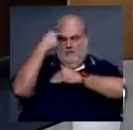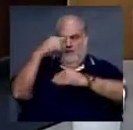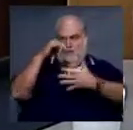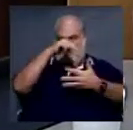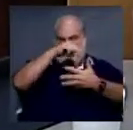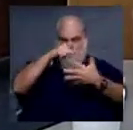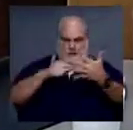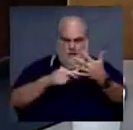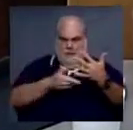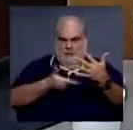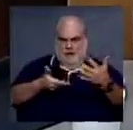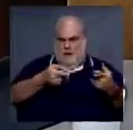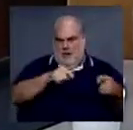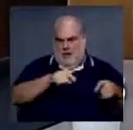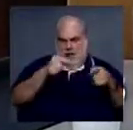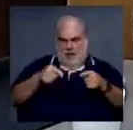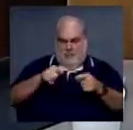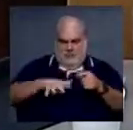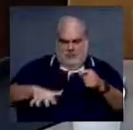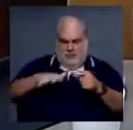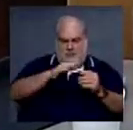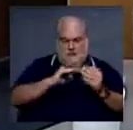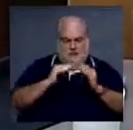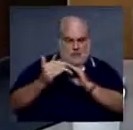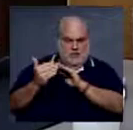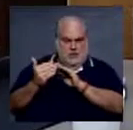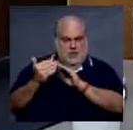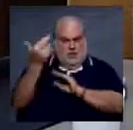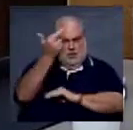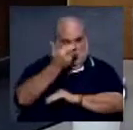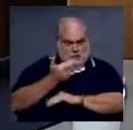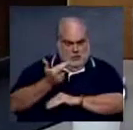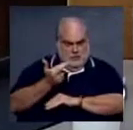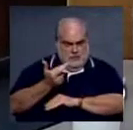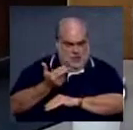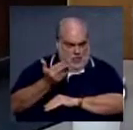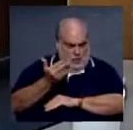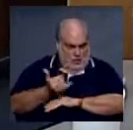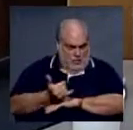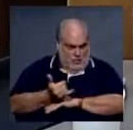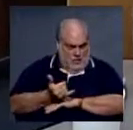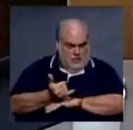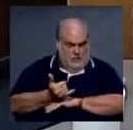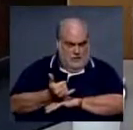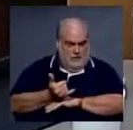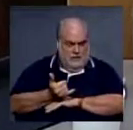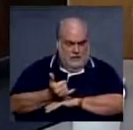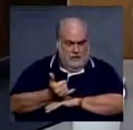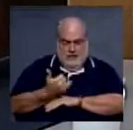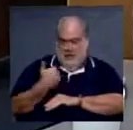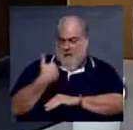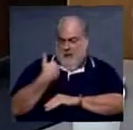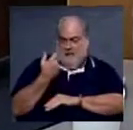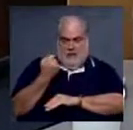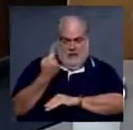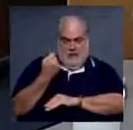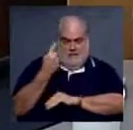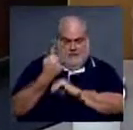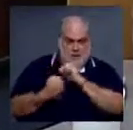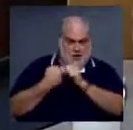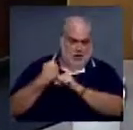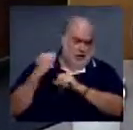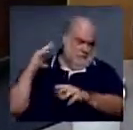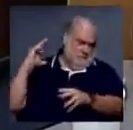on in our communities. And that's one of the reasons why for the past 11 years, I've